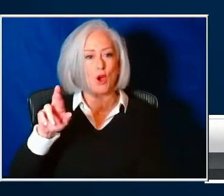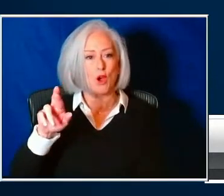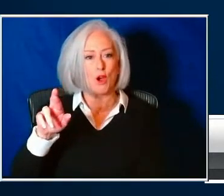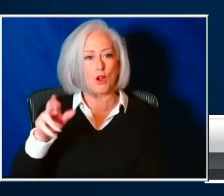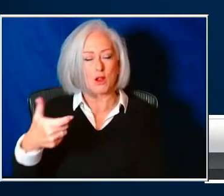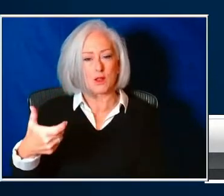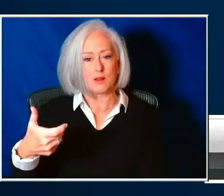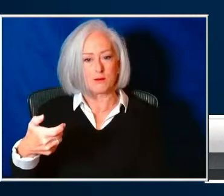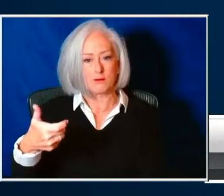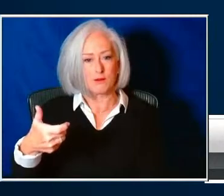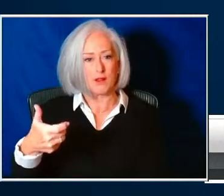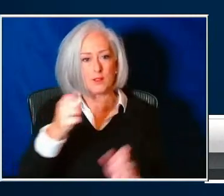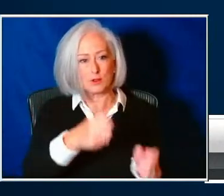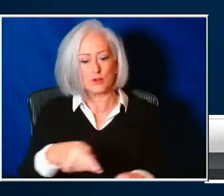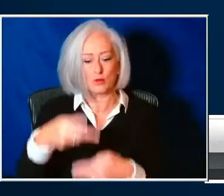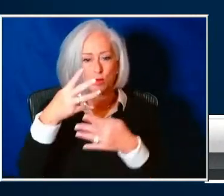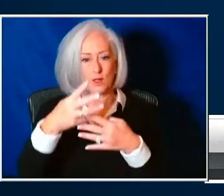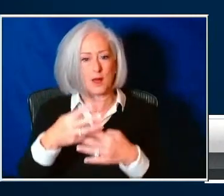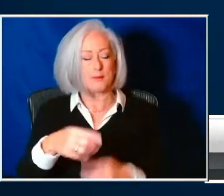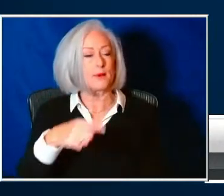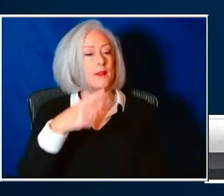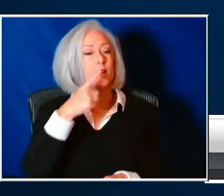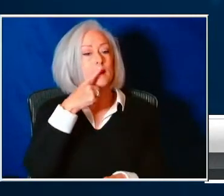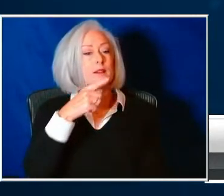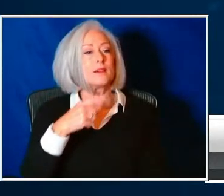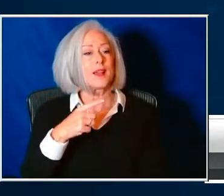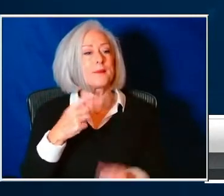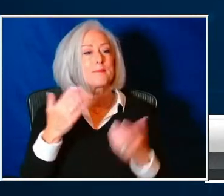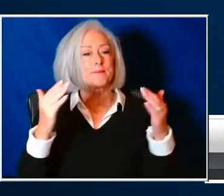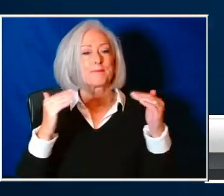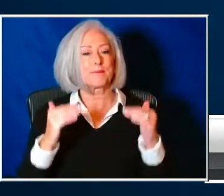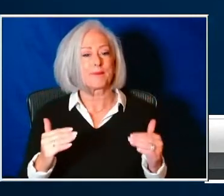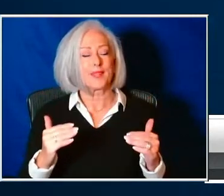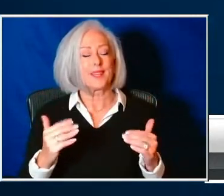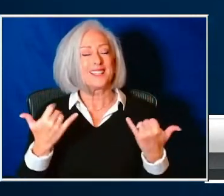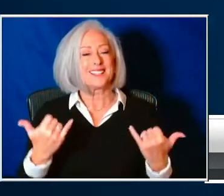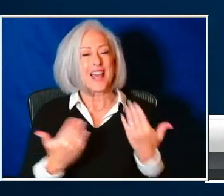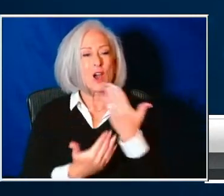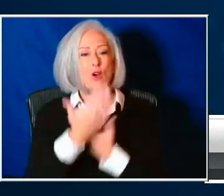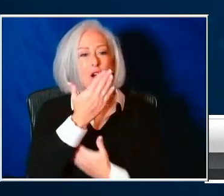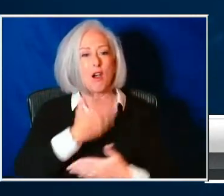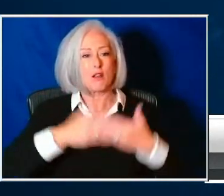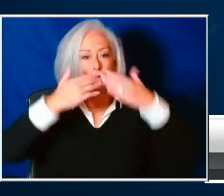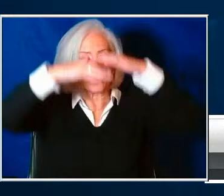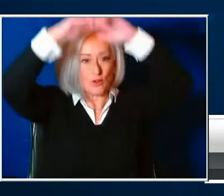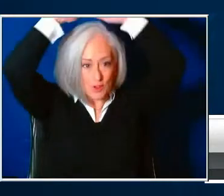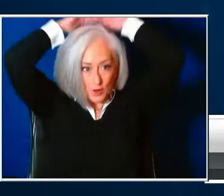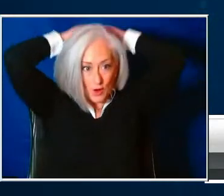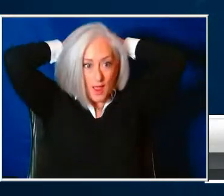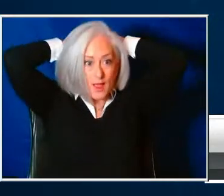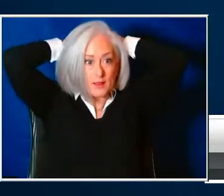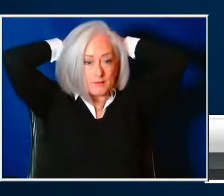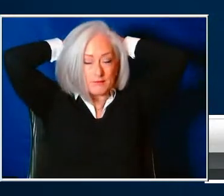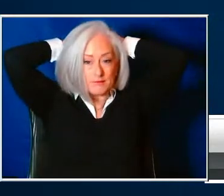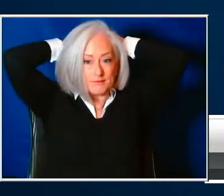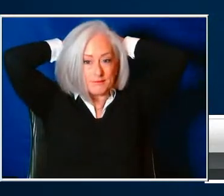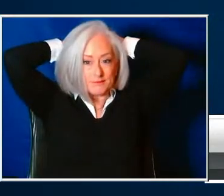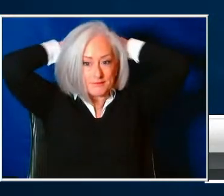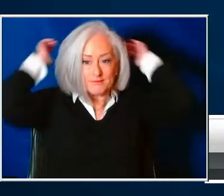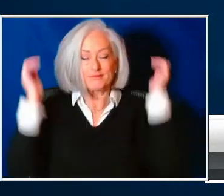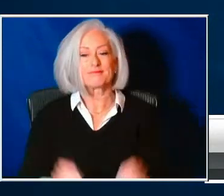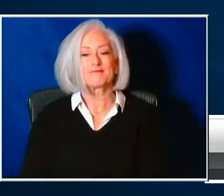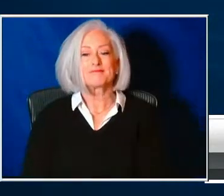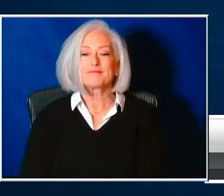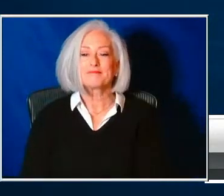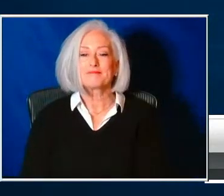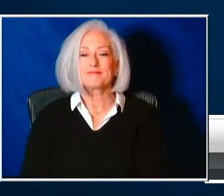sorry. Bring your arms up over your head, rest them there. We're Everything gonna feel go ahead and check okay? and make sure that everything up here is